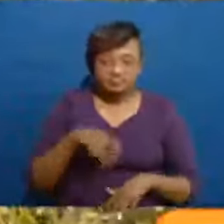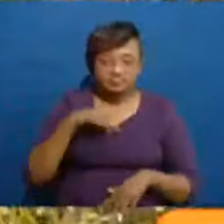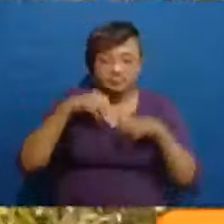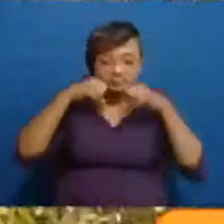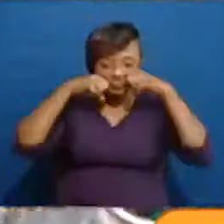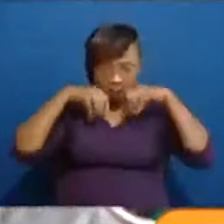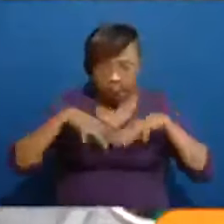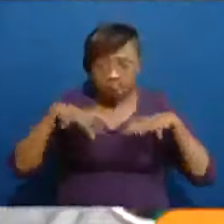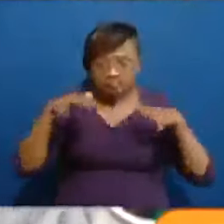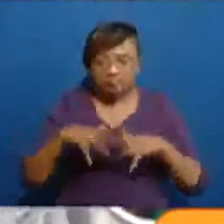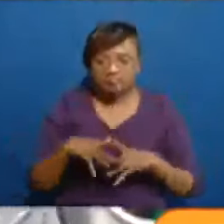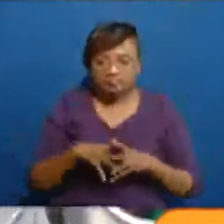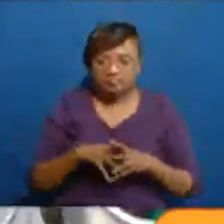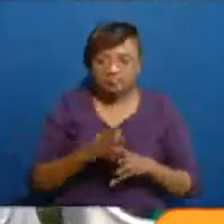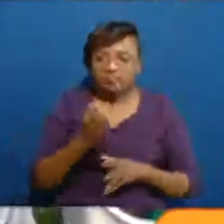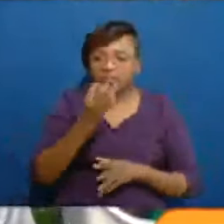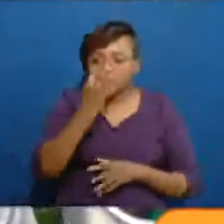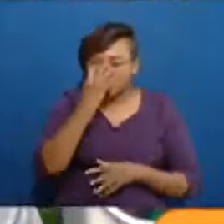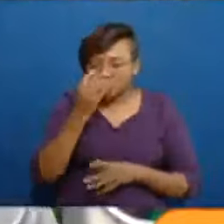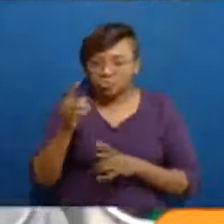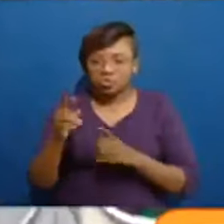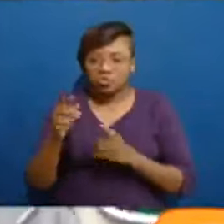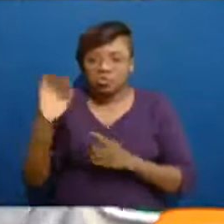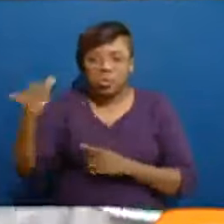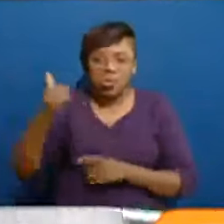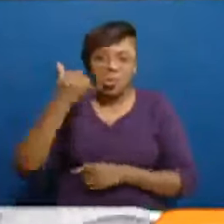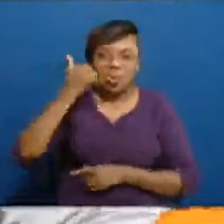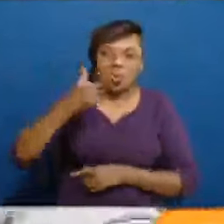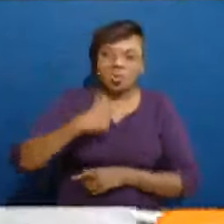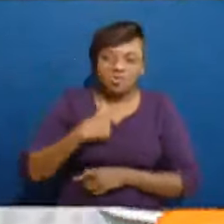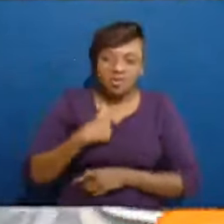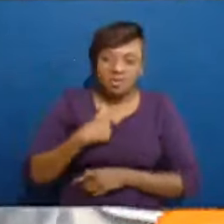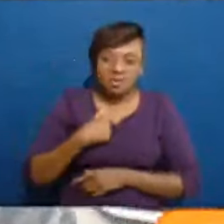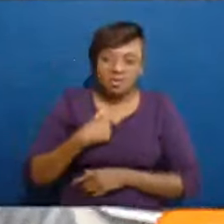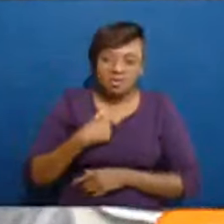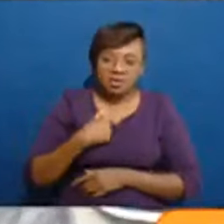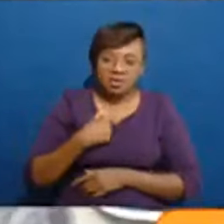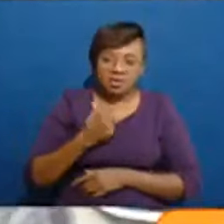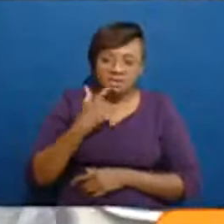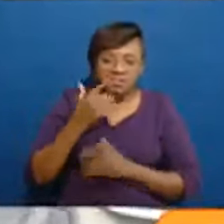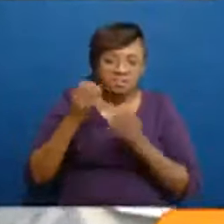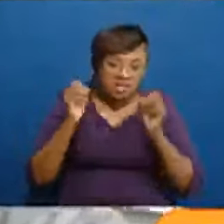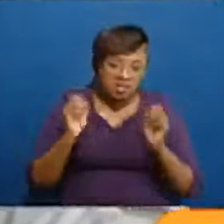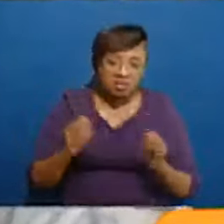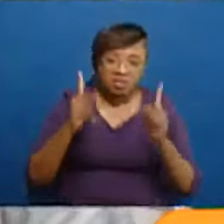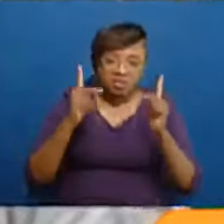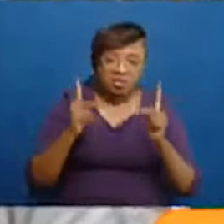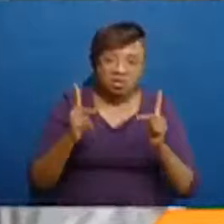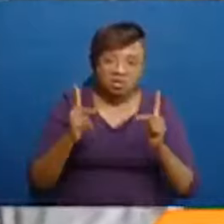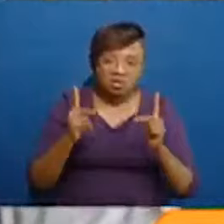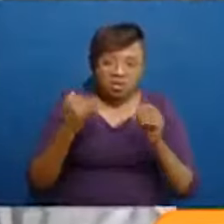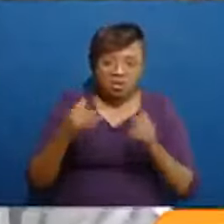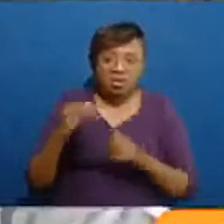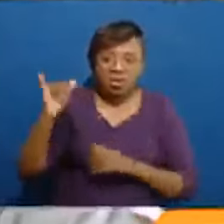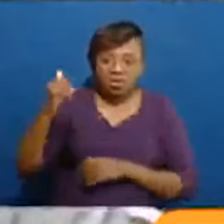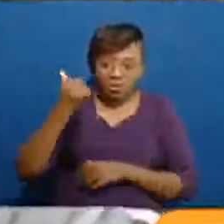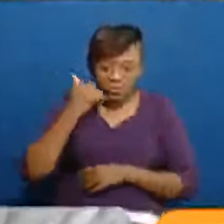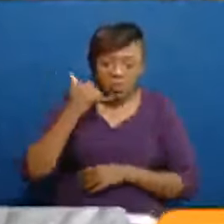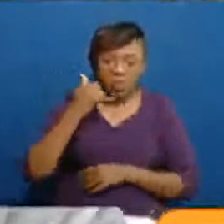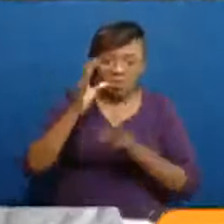cheeks. Ruto alinipigia nikasema ndio huyo sasa president amenirumia